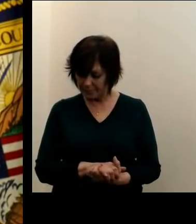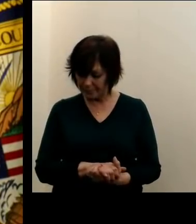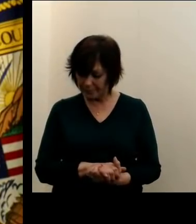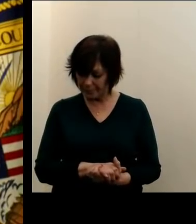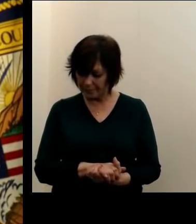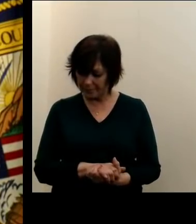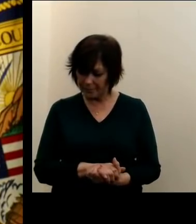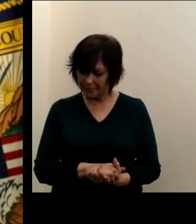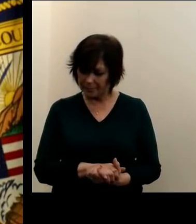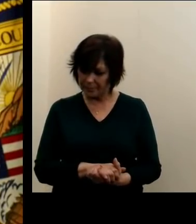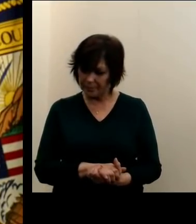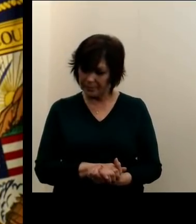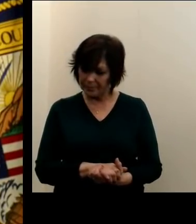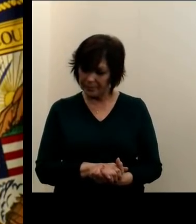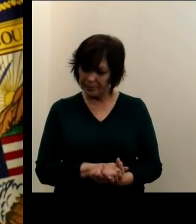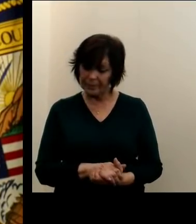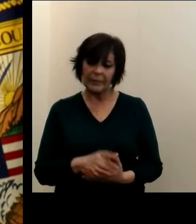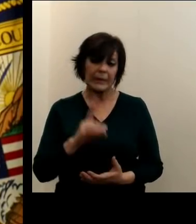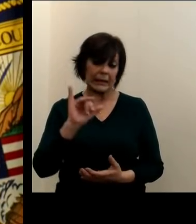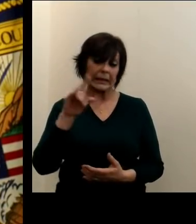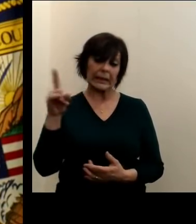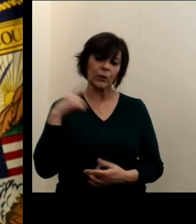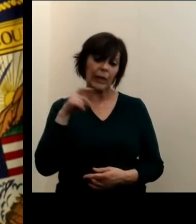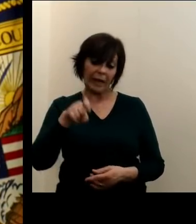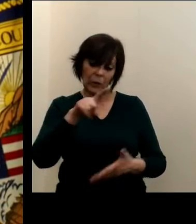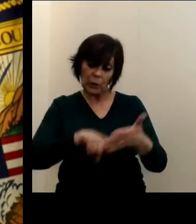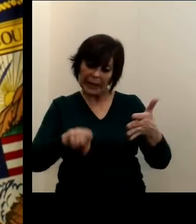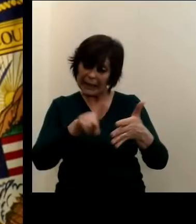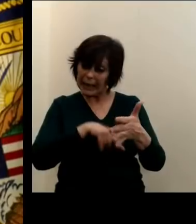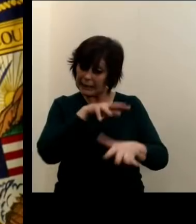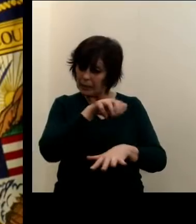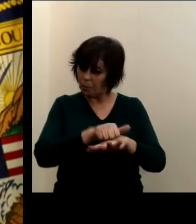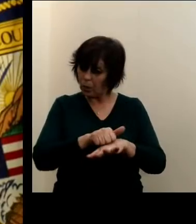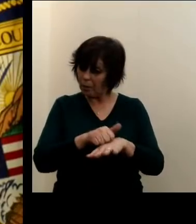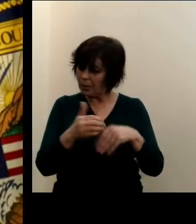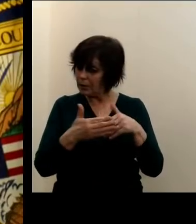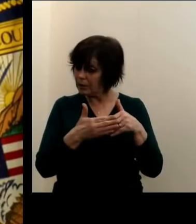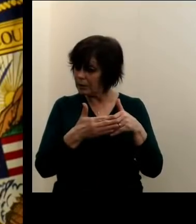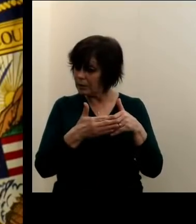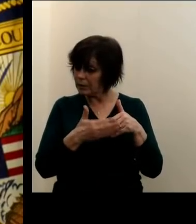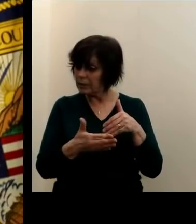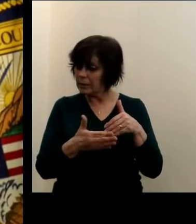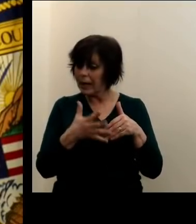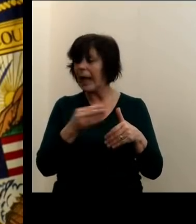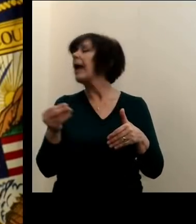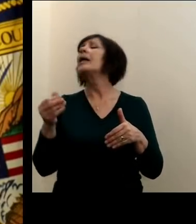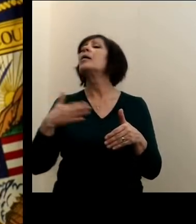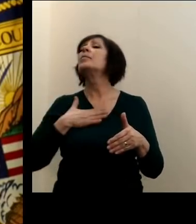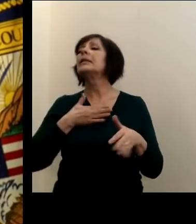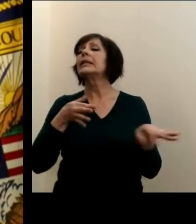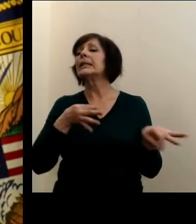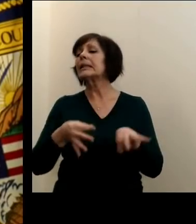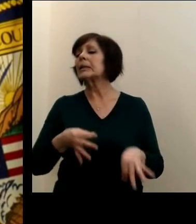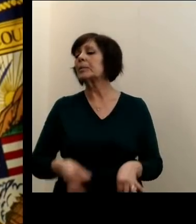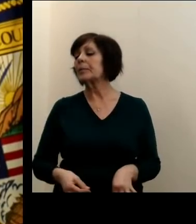cancel any appointments thus far because there's been no vaccine on hand? And can you explain to us the process